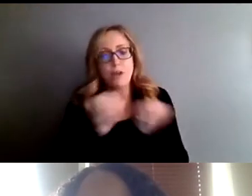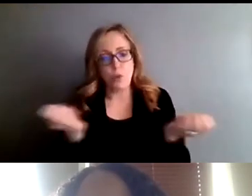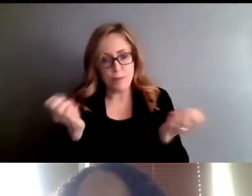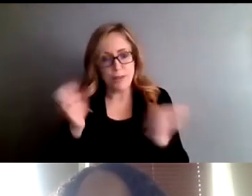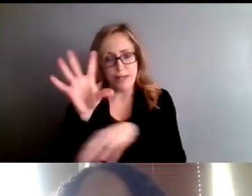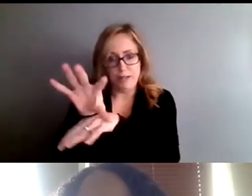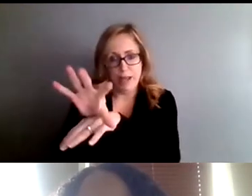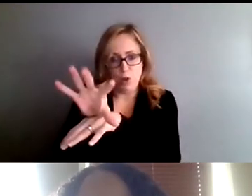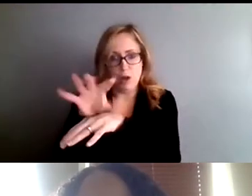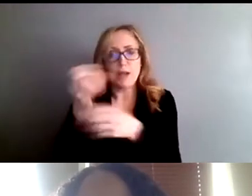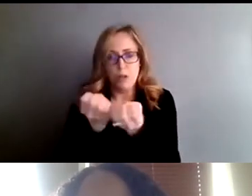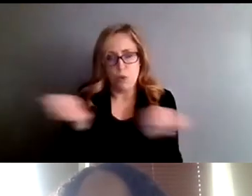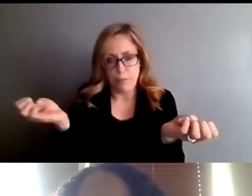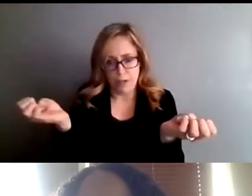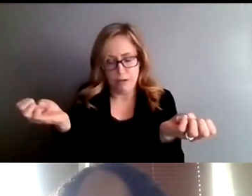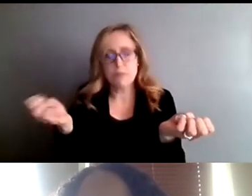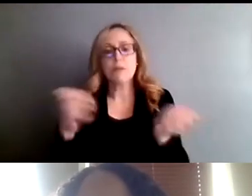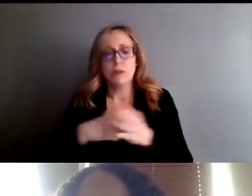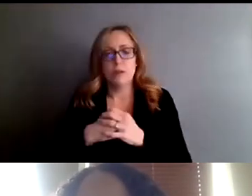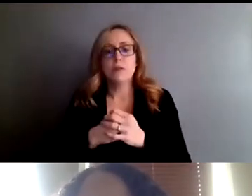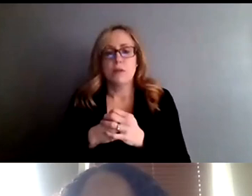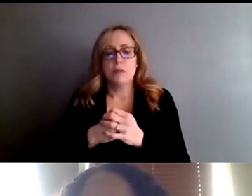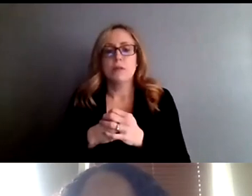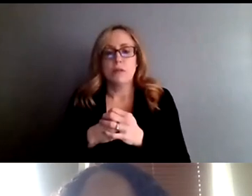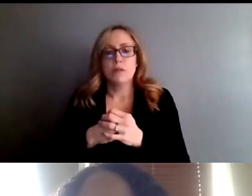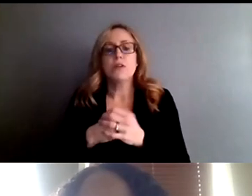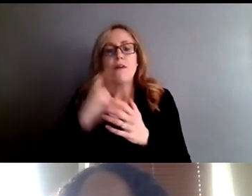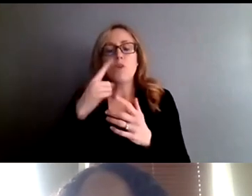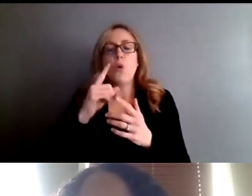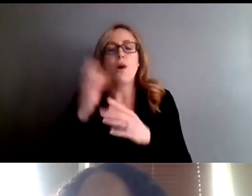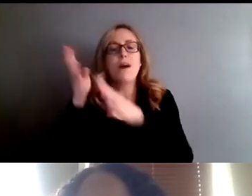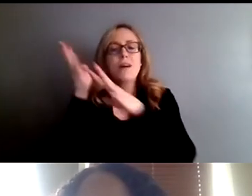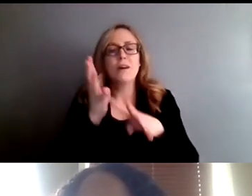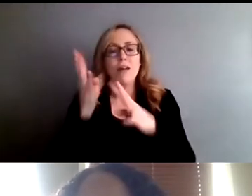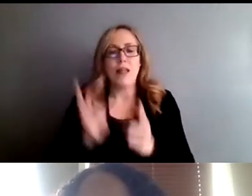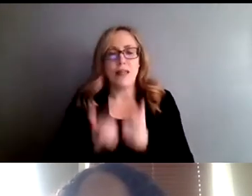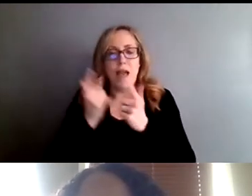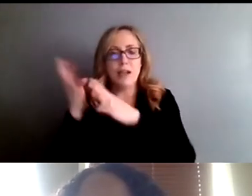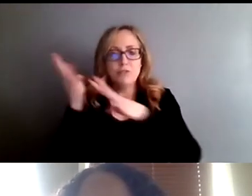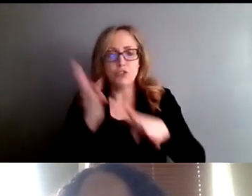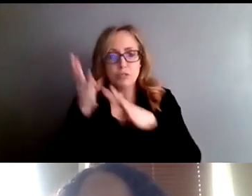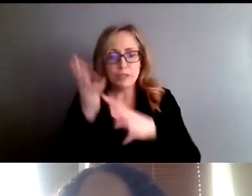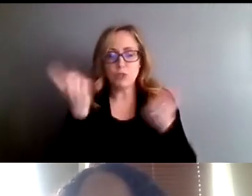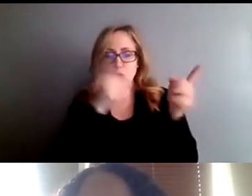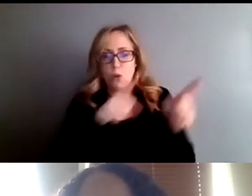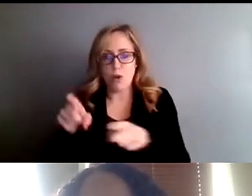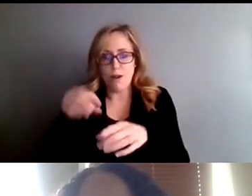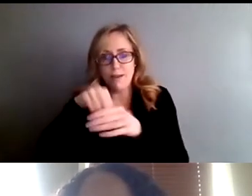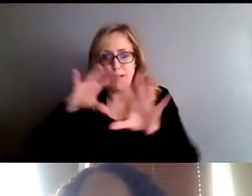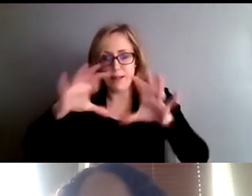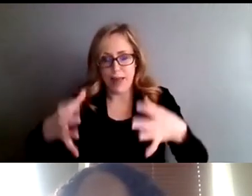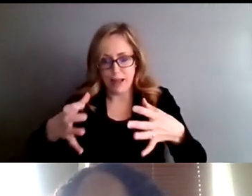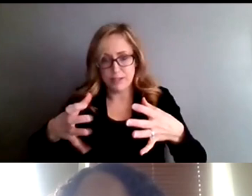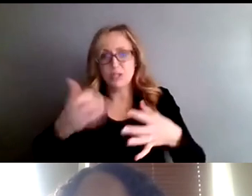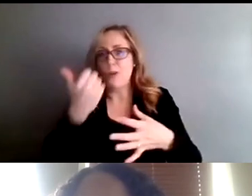equipment to utilize to live stream what's going on in the classroom to the students who are